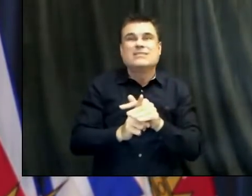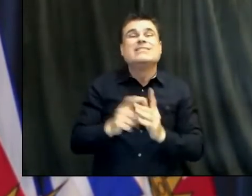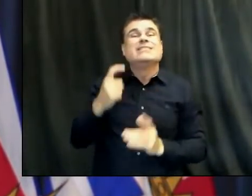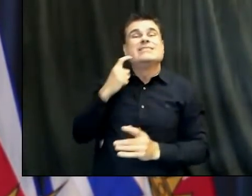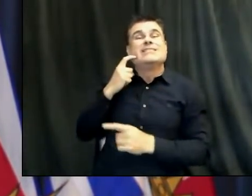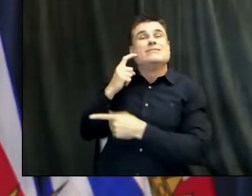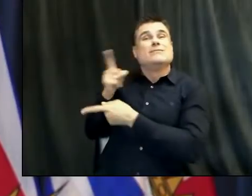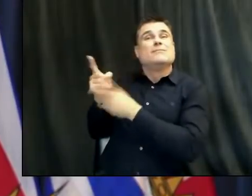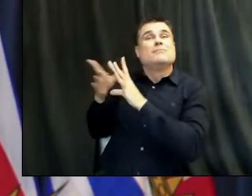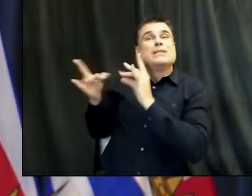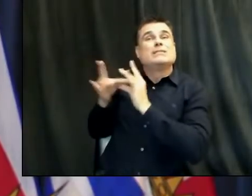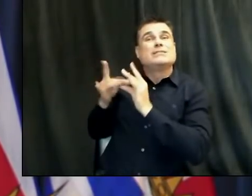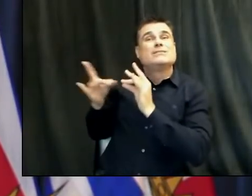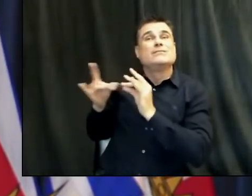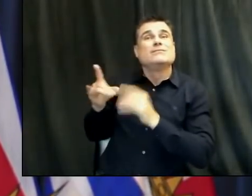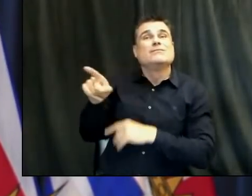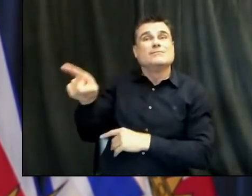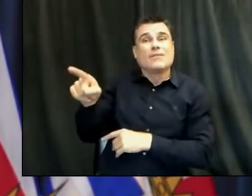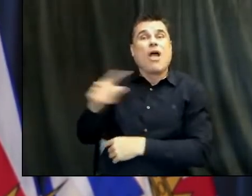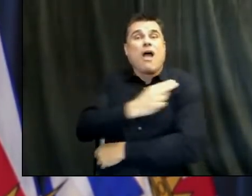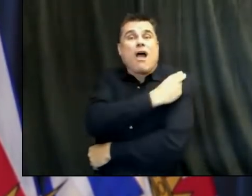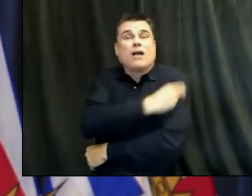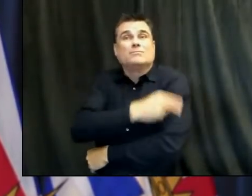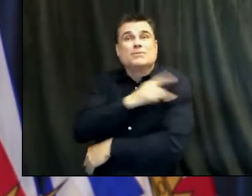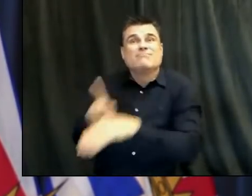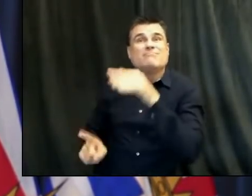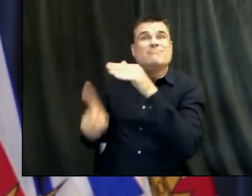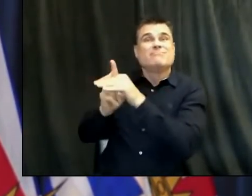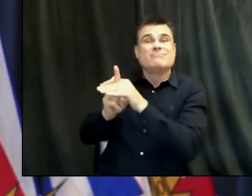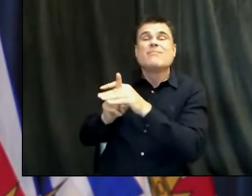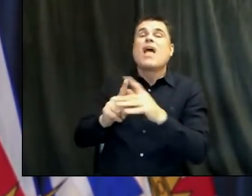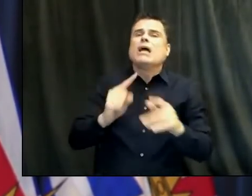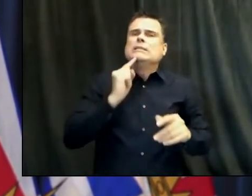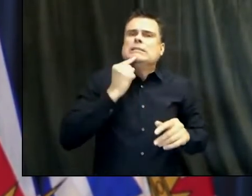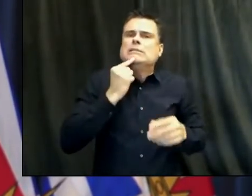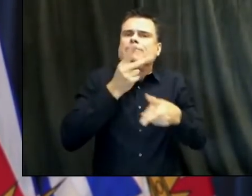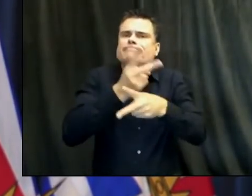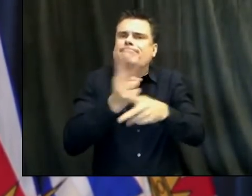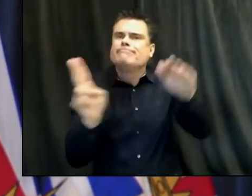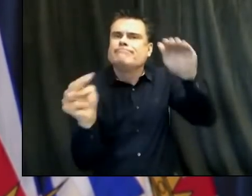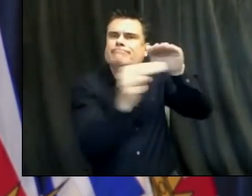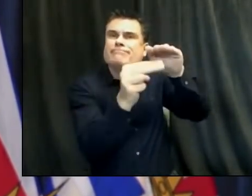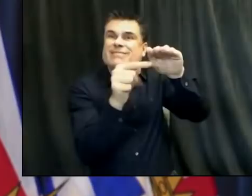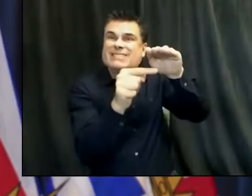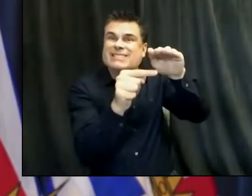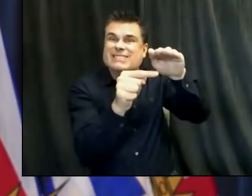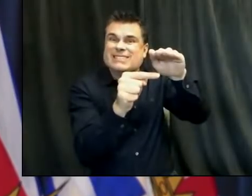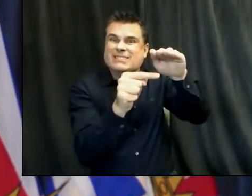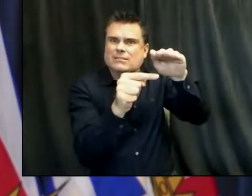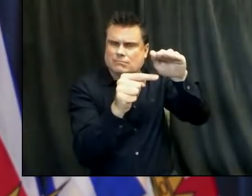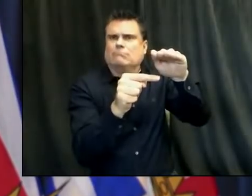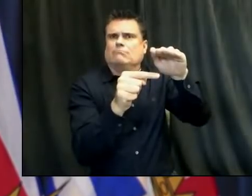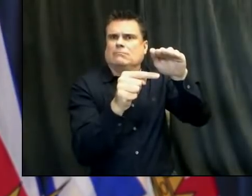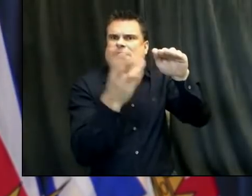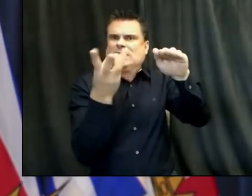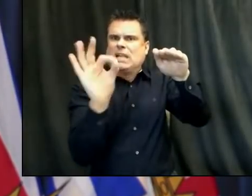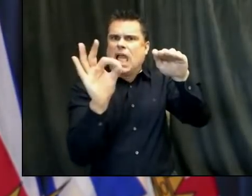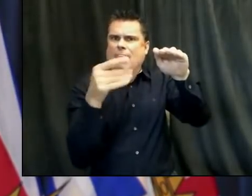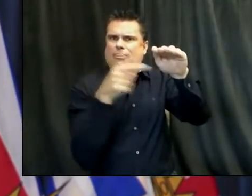currently hospitalized with COVID-19, the 69 in critical care. We have continued to